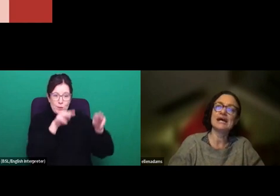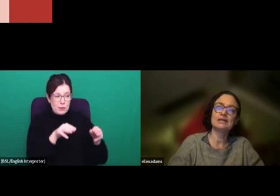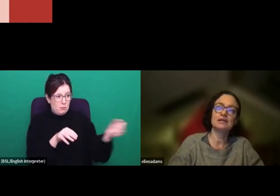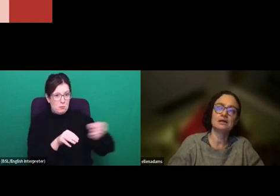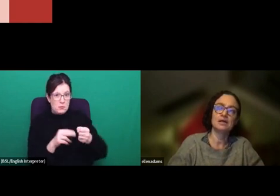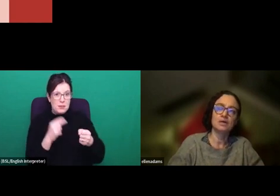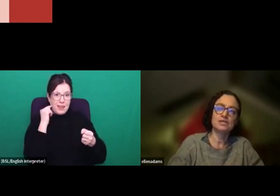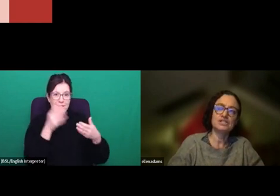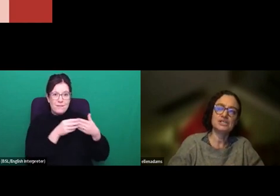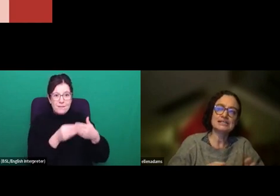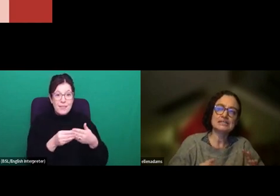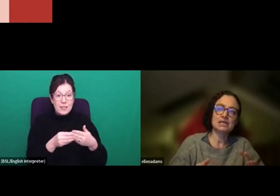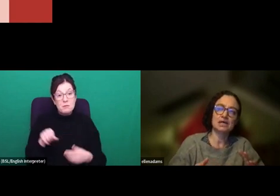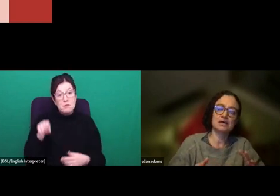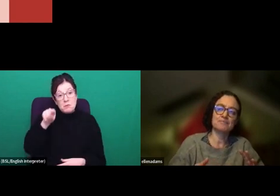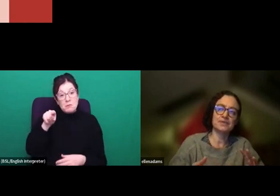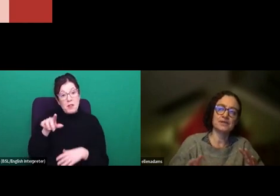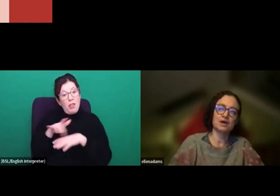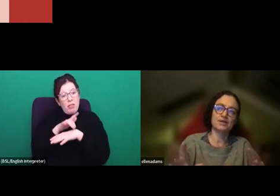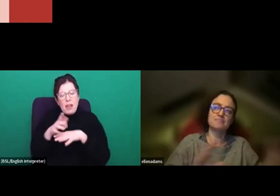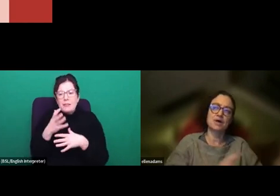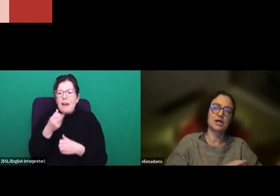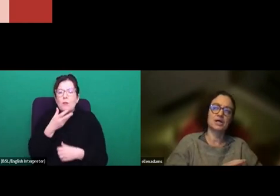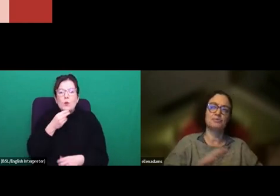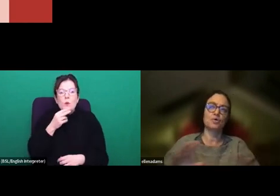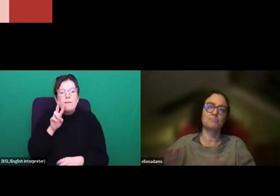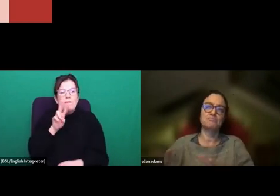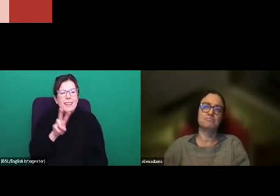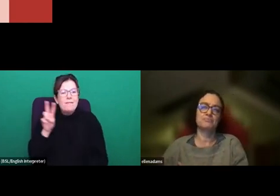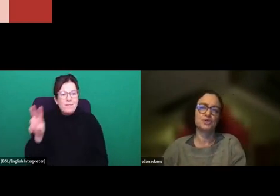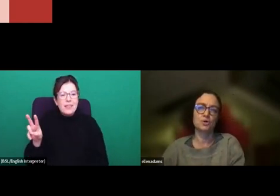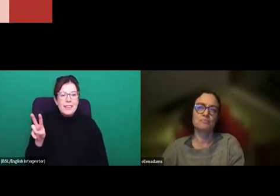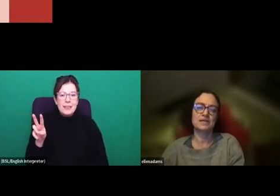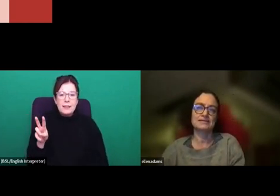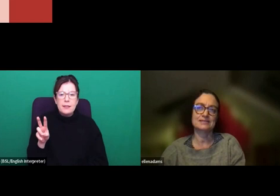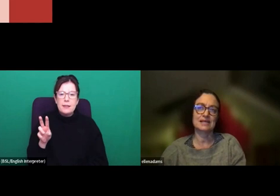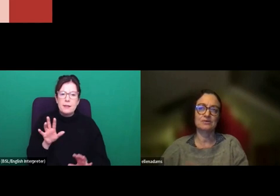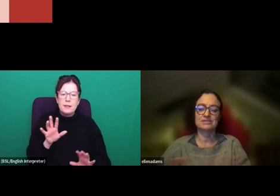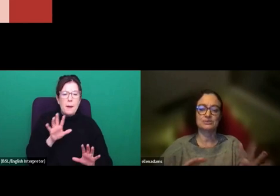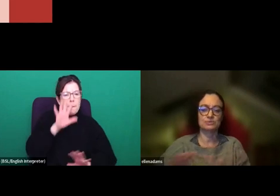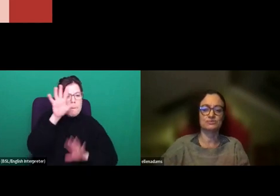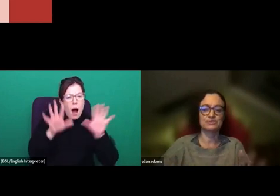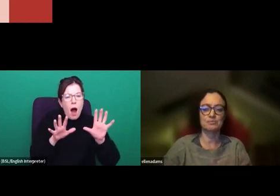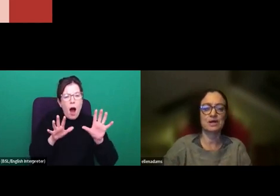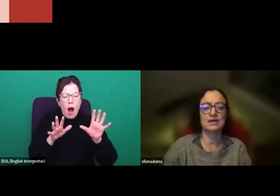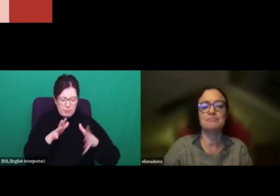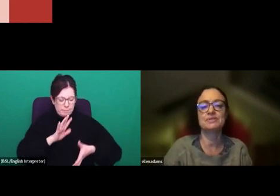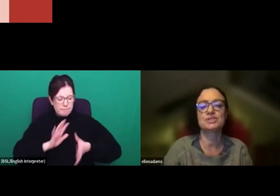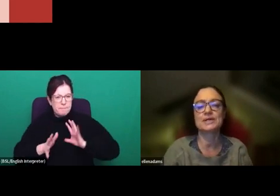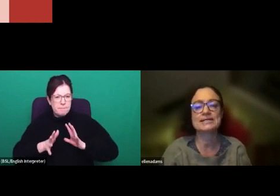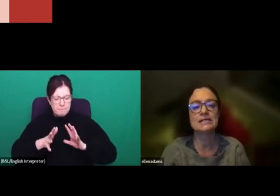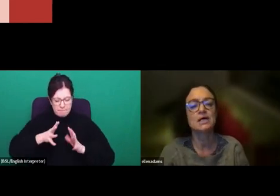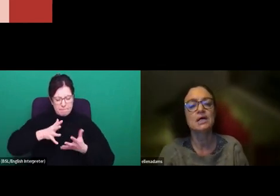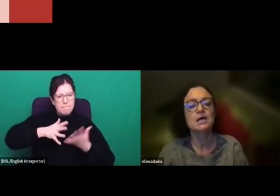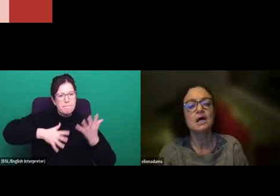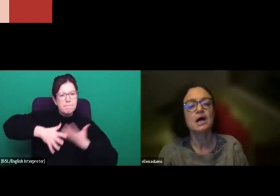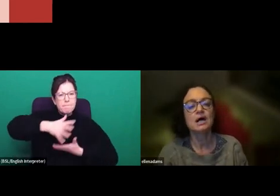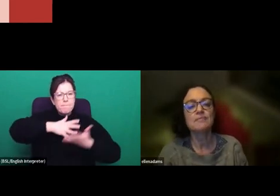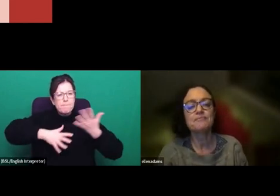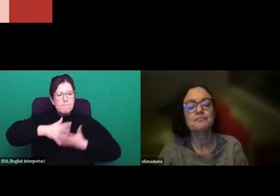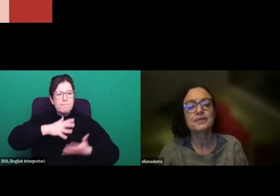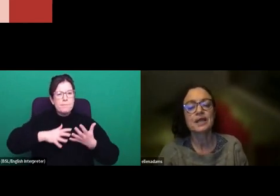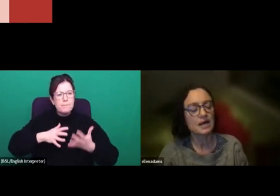visual vernacular, which is neither mime nor pure BSL. It's sort of somewhere in between.